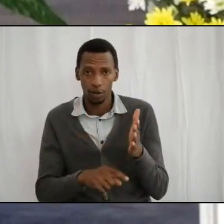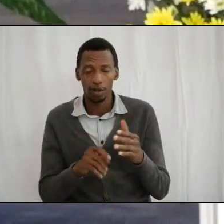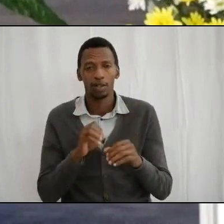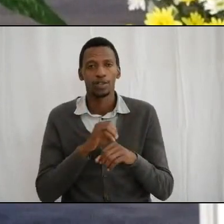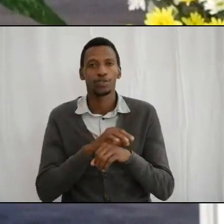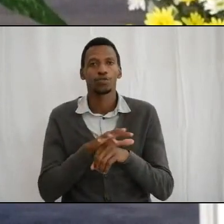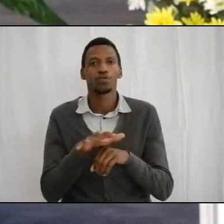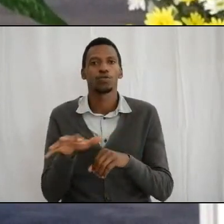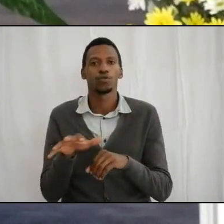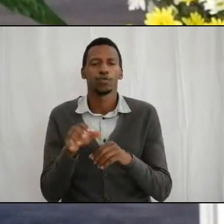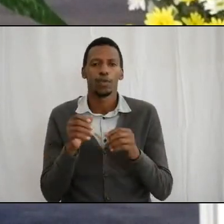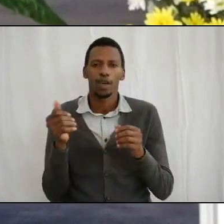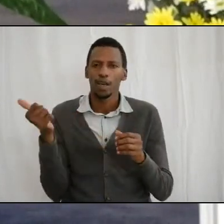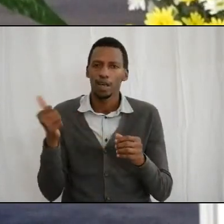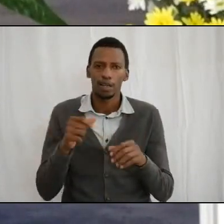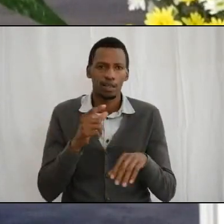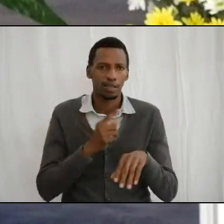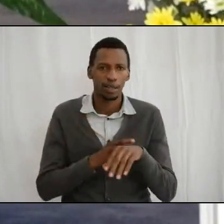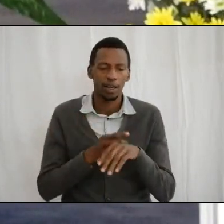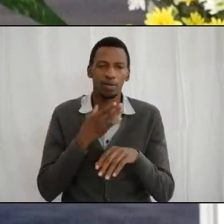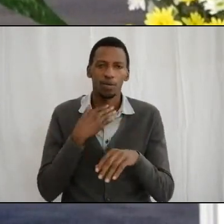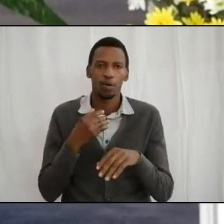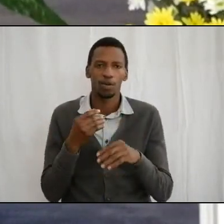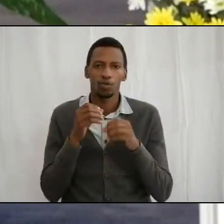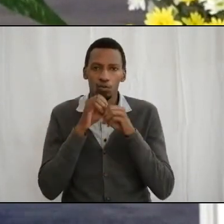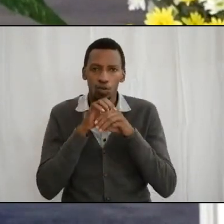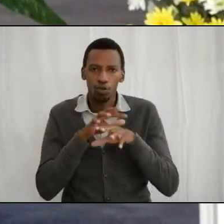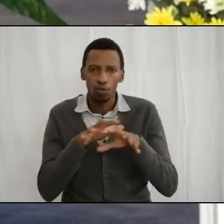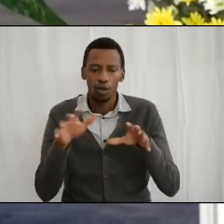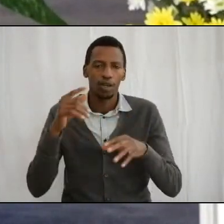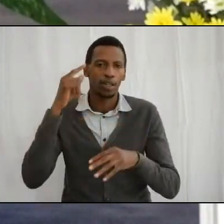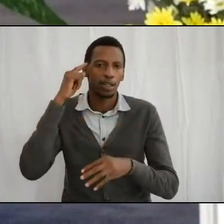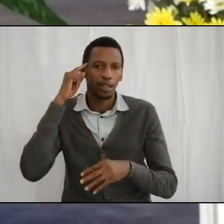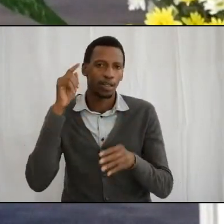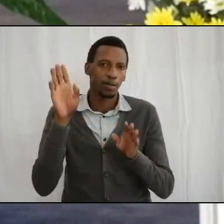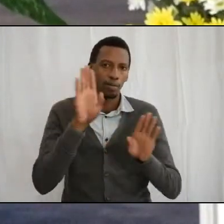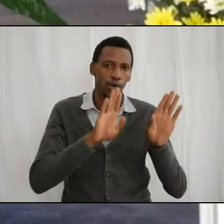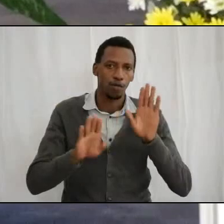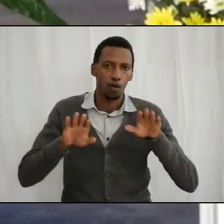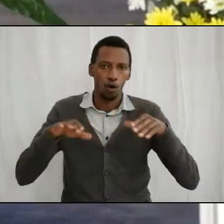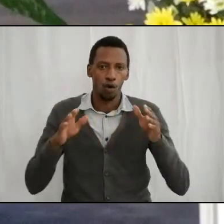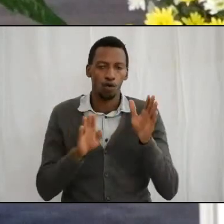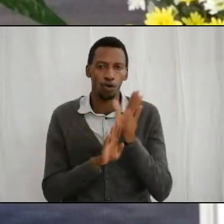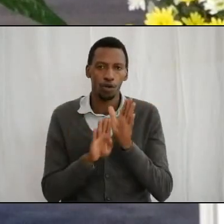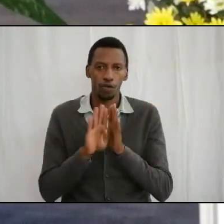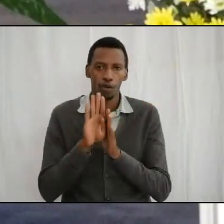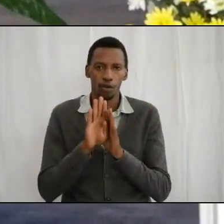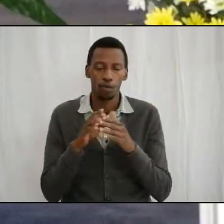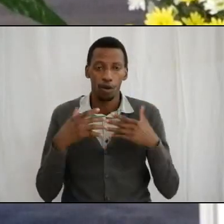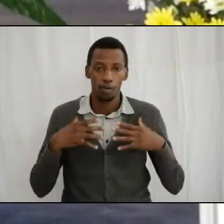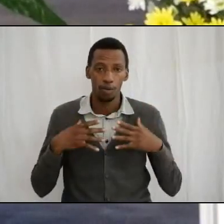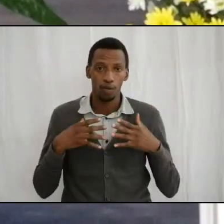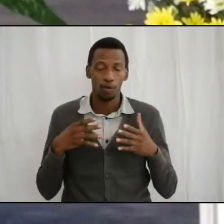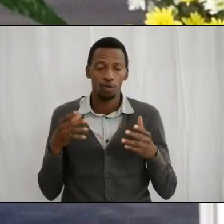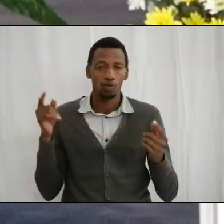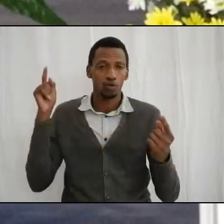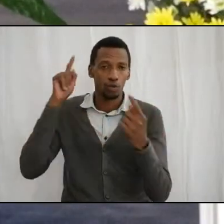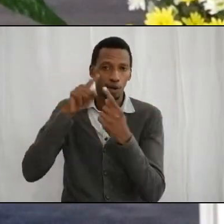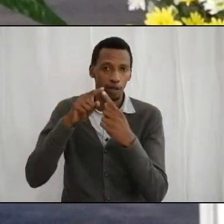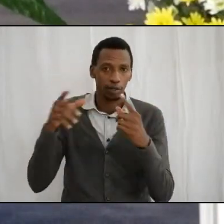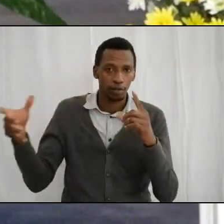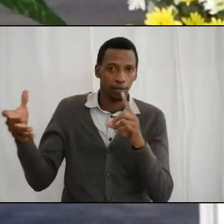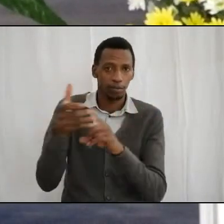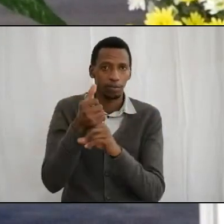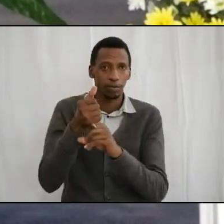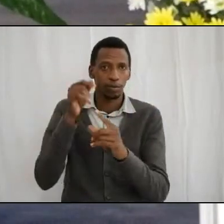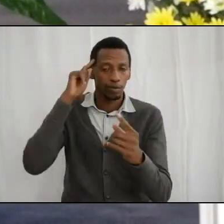you seek to influence the thinking, behavior, or development of people toward accomplishing a goal in their personal